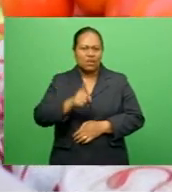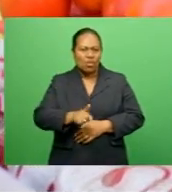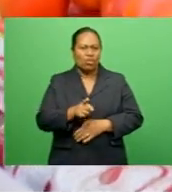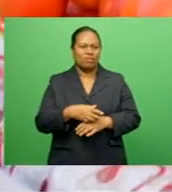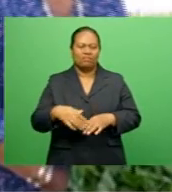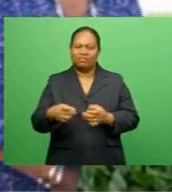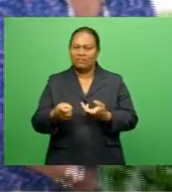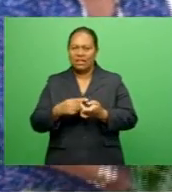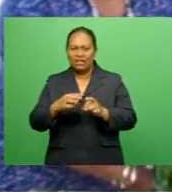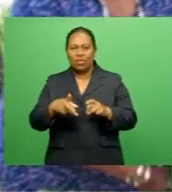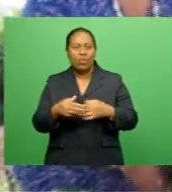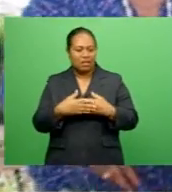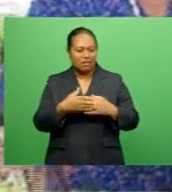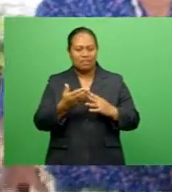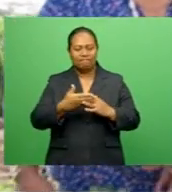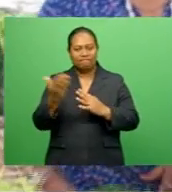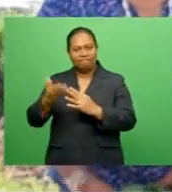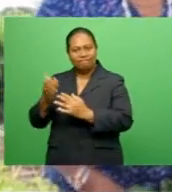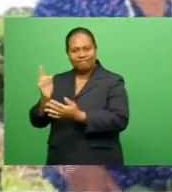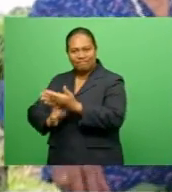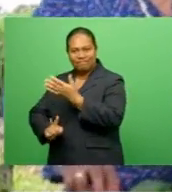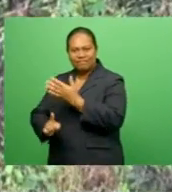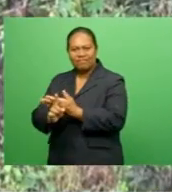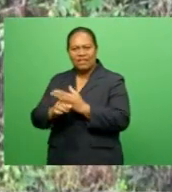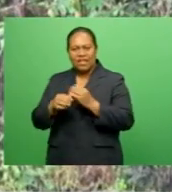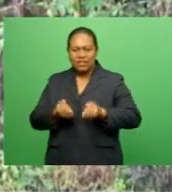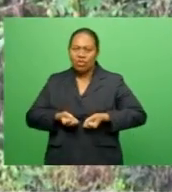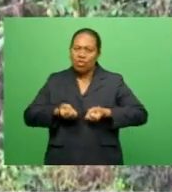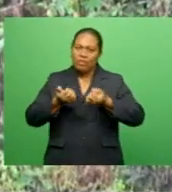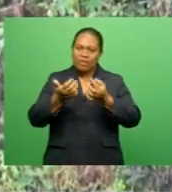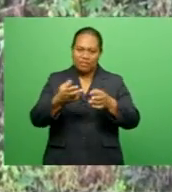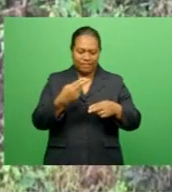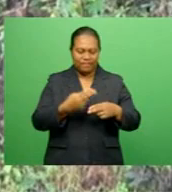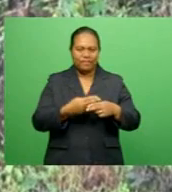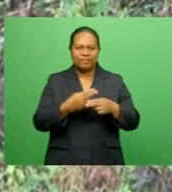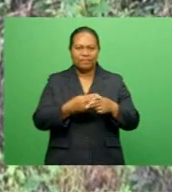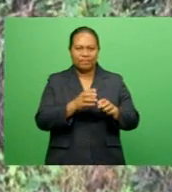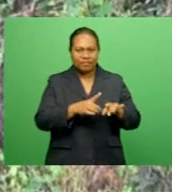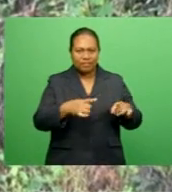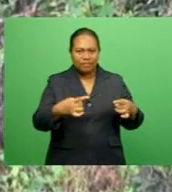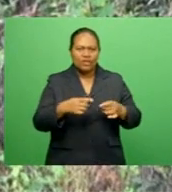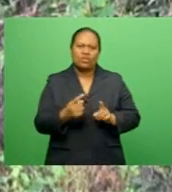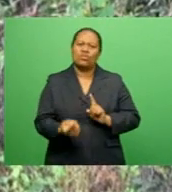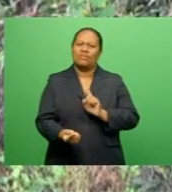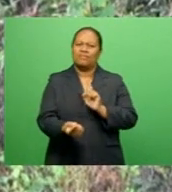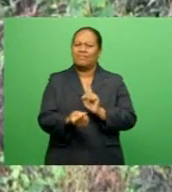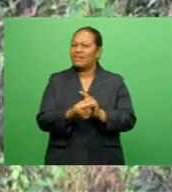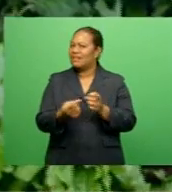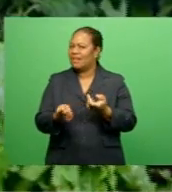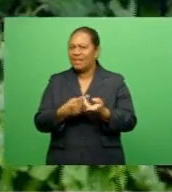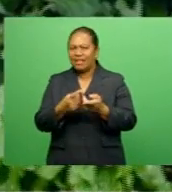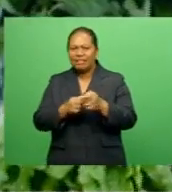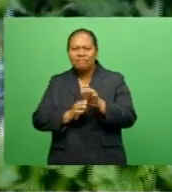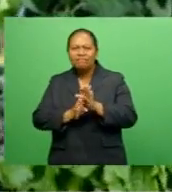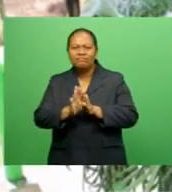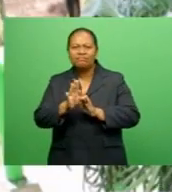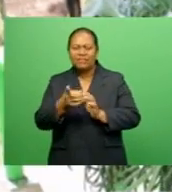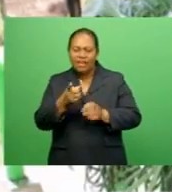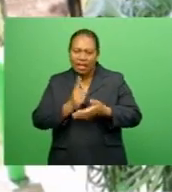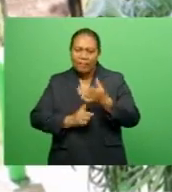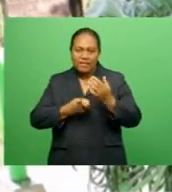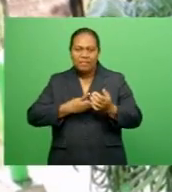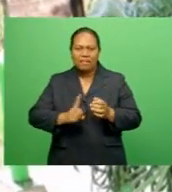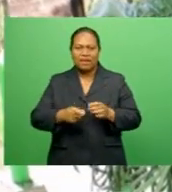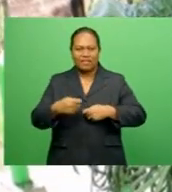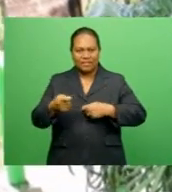reopen. Reddy also highlighted the importance of commitment to their farming ventures to meet the ever-increasing demands of the markets. The minister